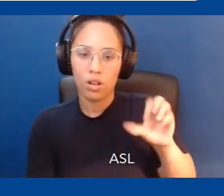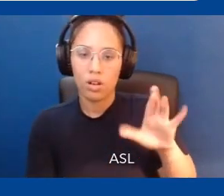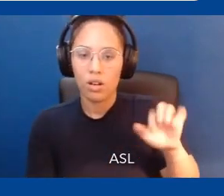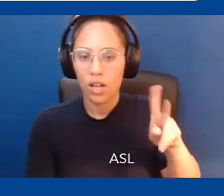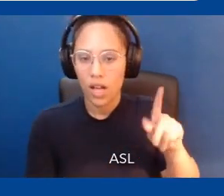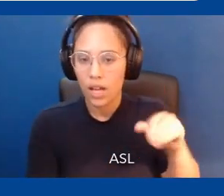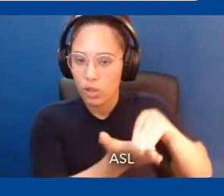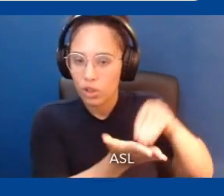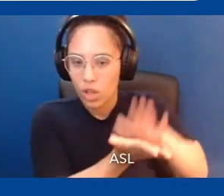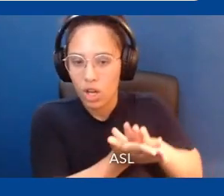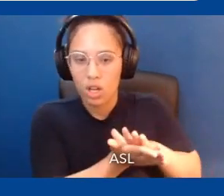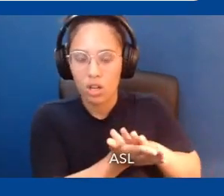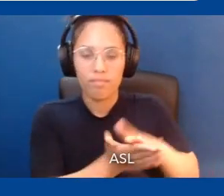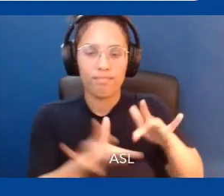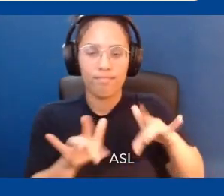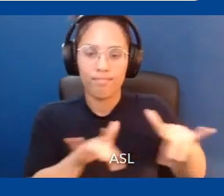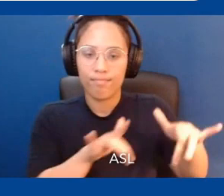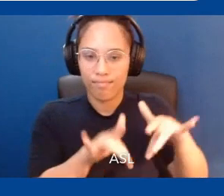event that we'll talk more about,